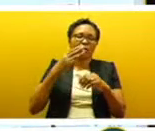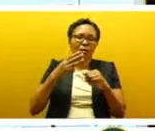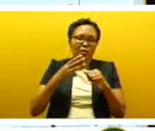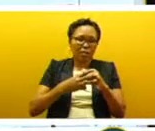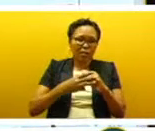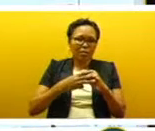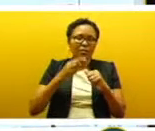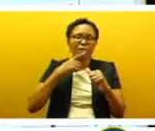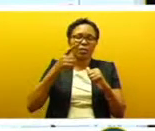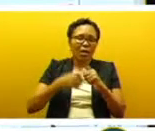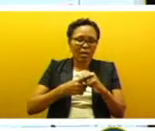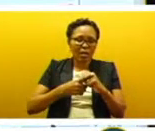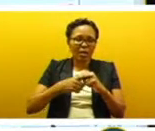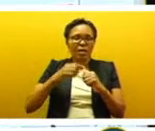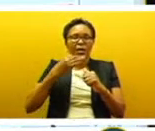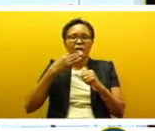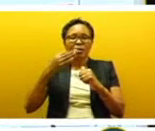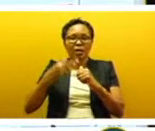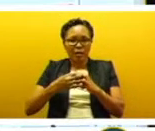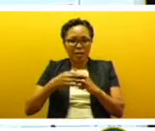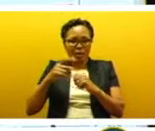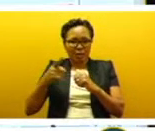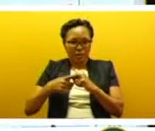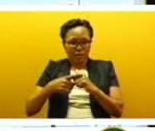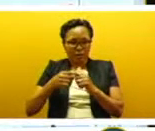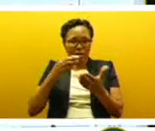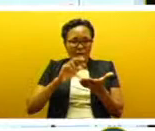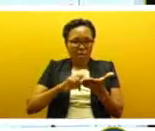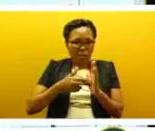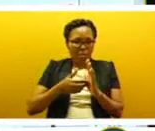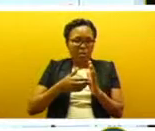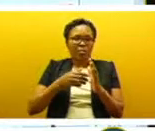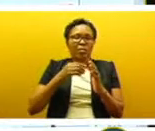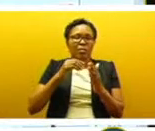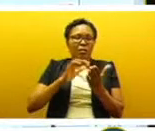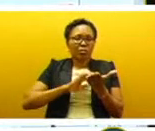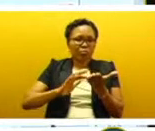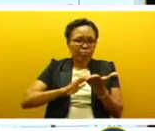638,806. So the KIMS kits that transmitted